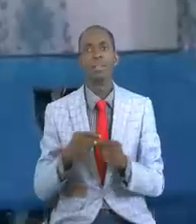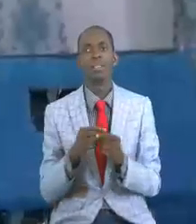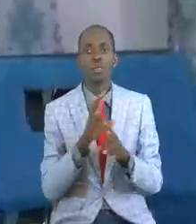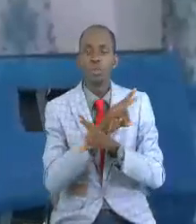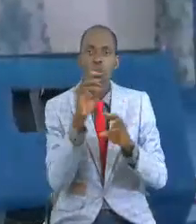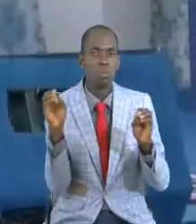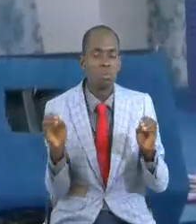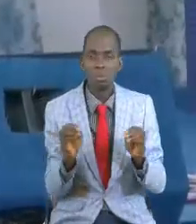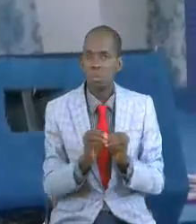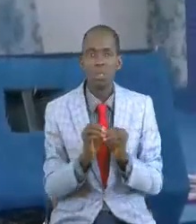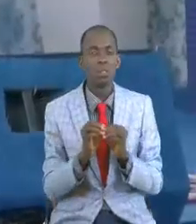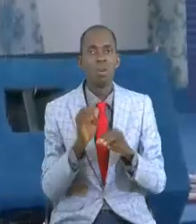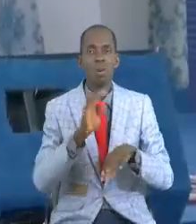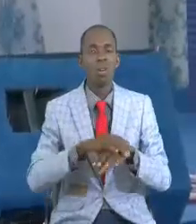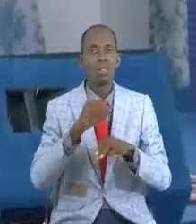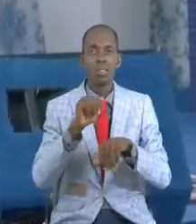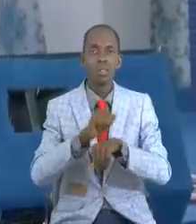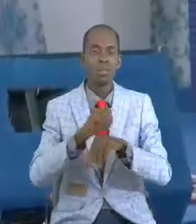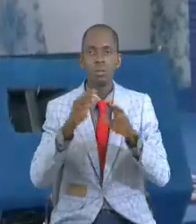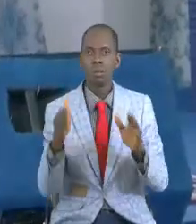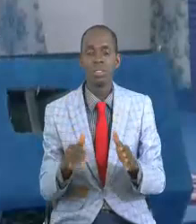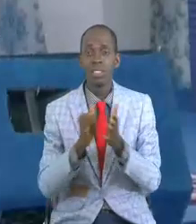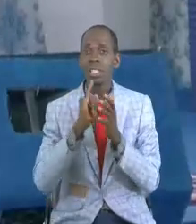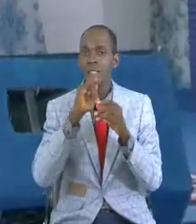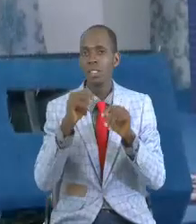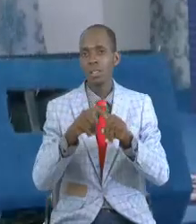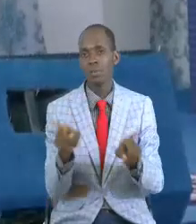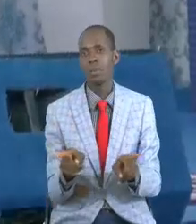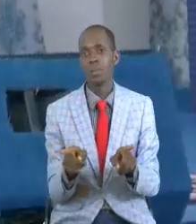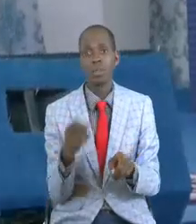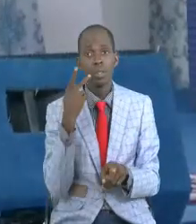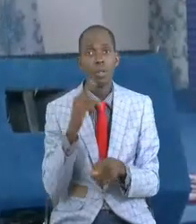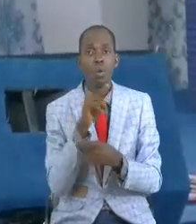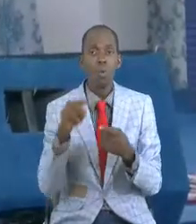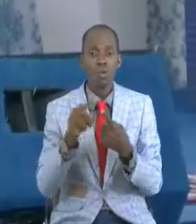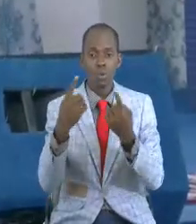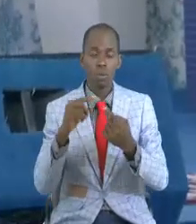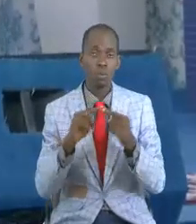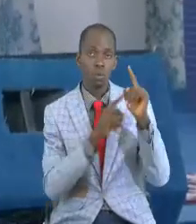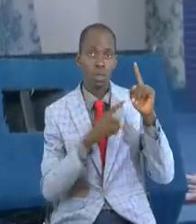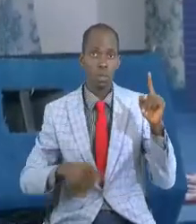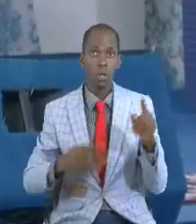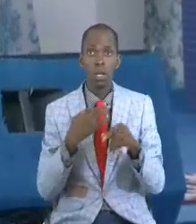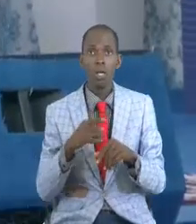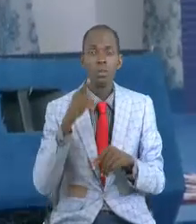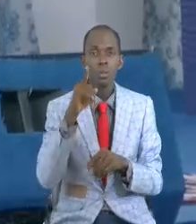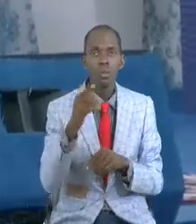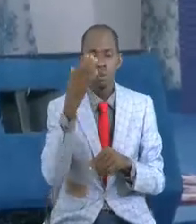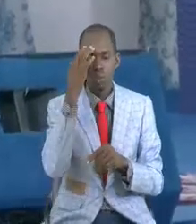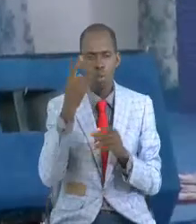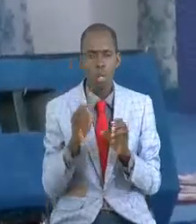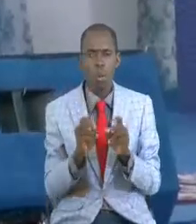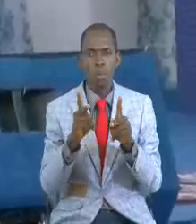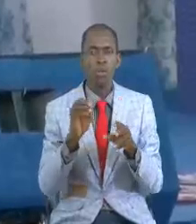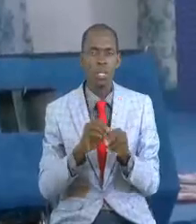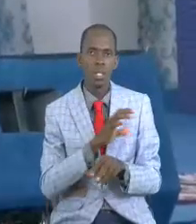on the stone. That the difference, you know, when you come to the Lord and you know your privilege in Christ, and you